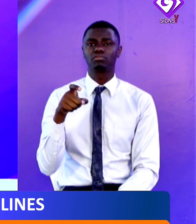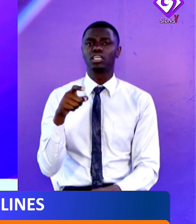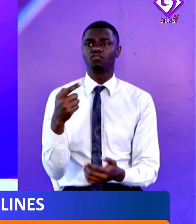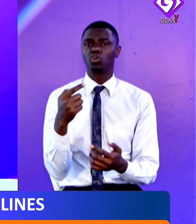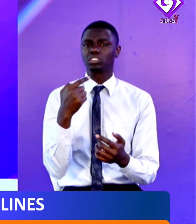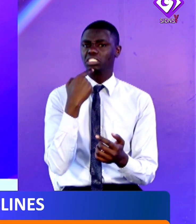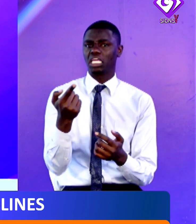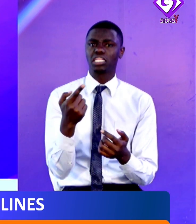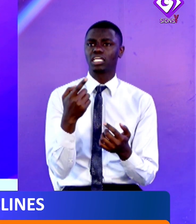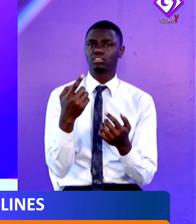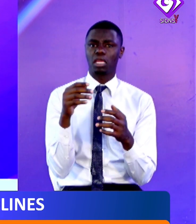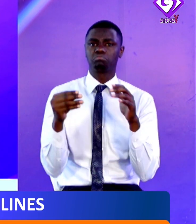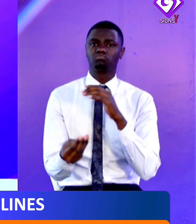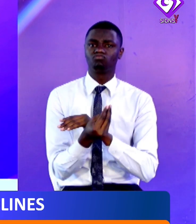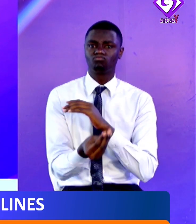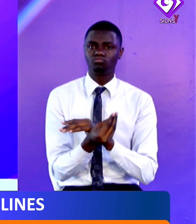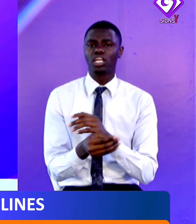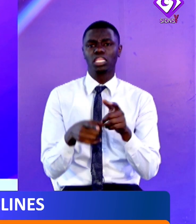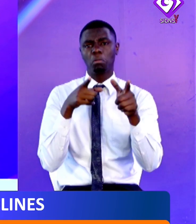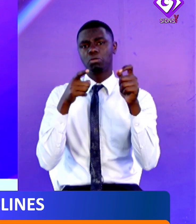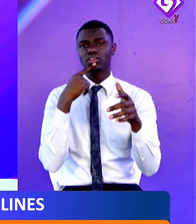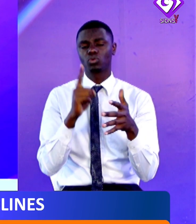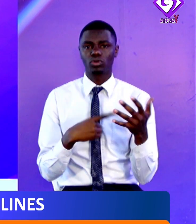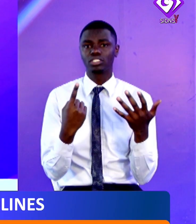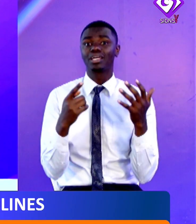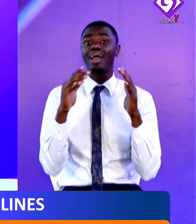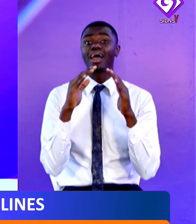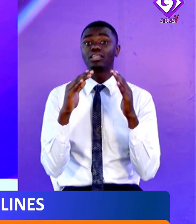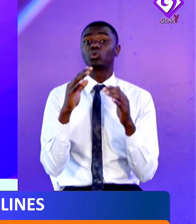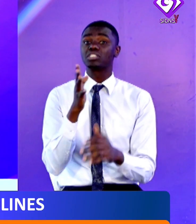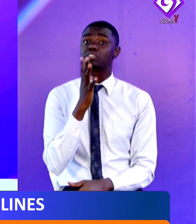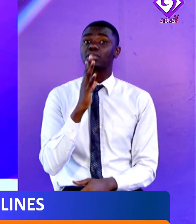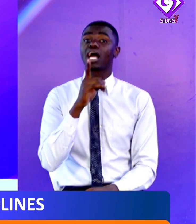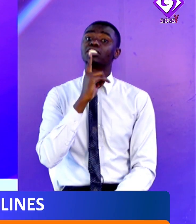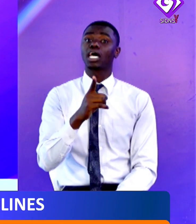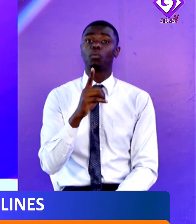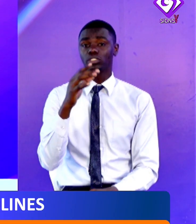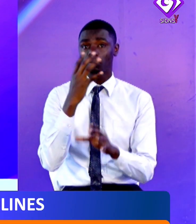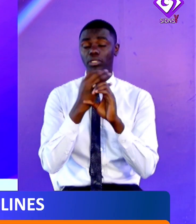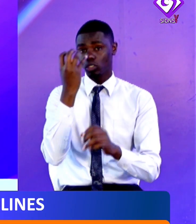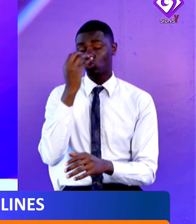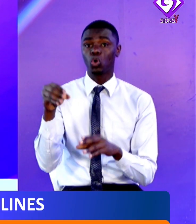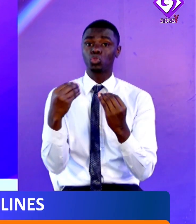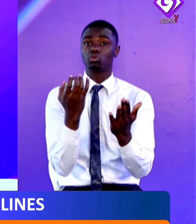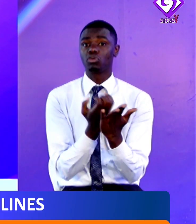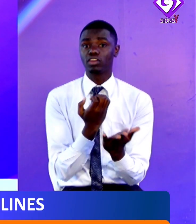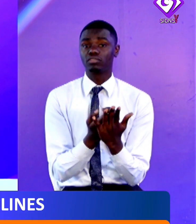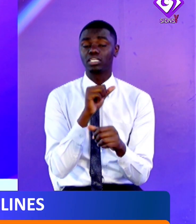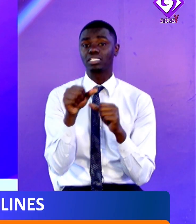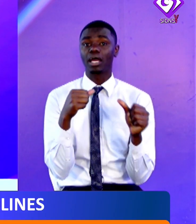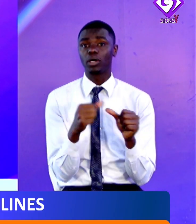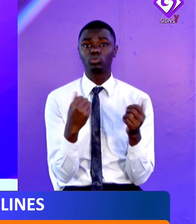have hit back, demanding that House speakers summon President William Ruto to provide evidence over the